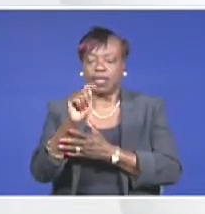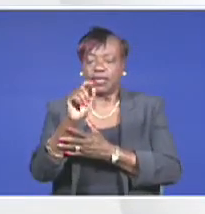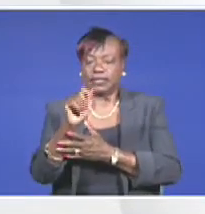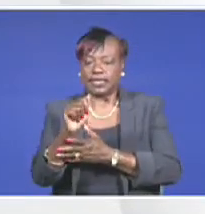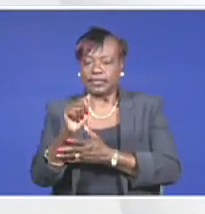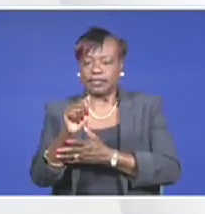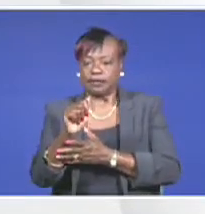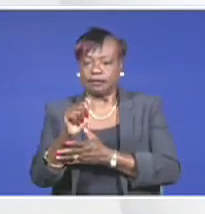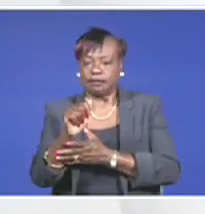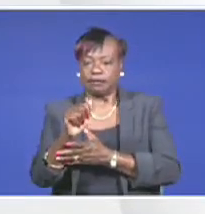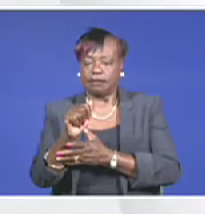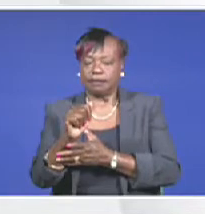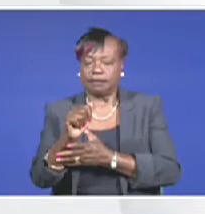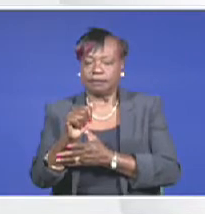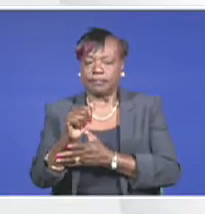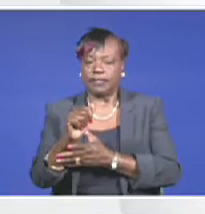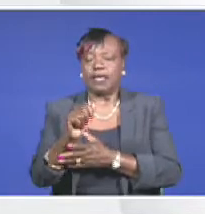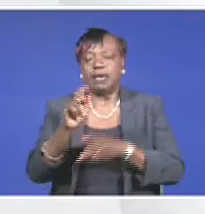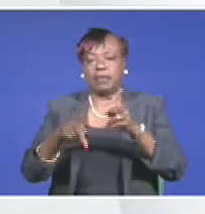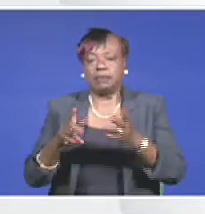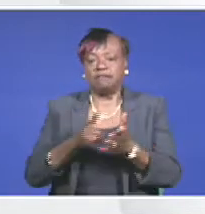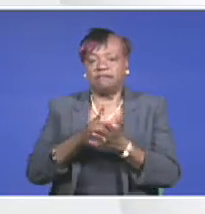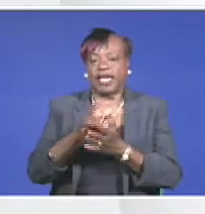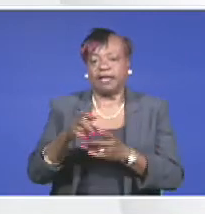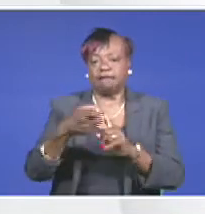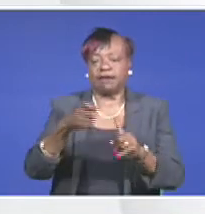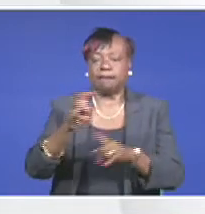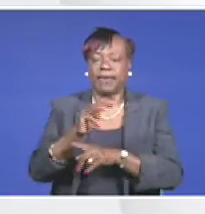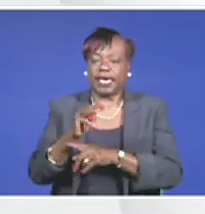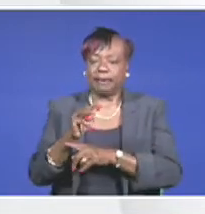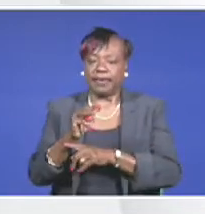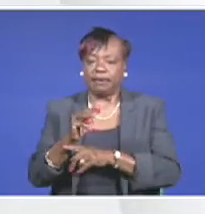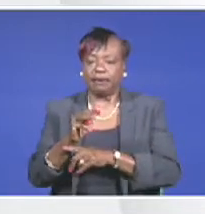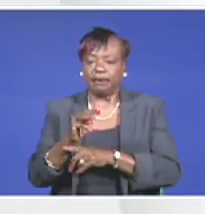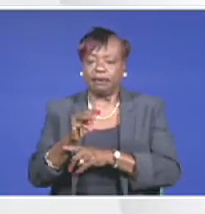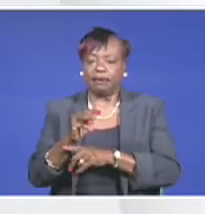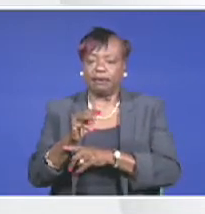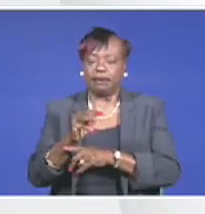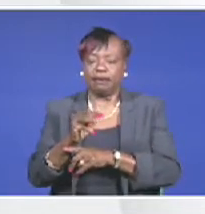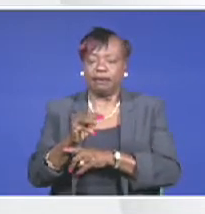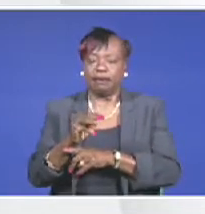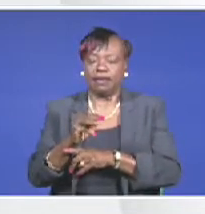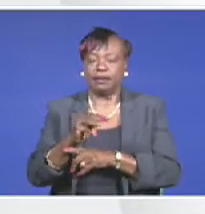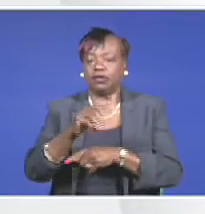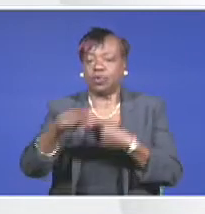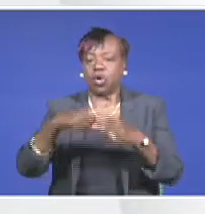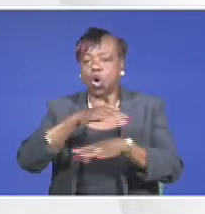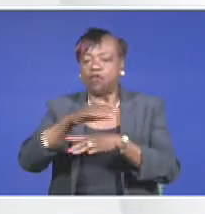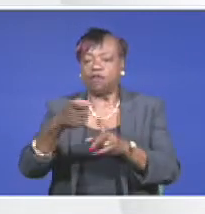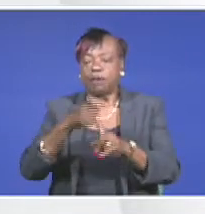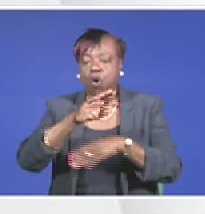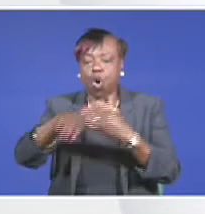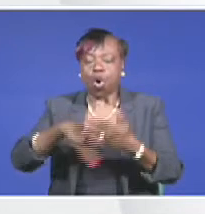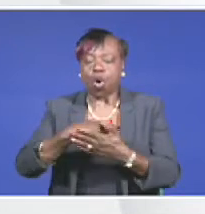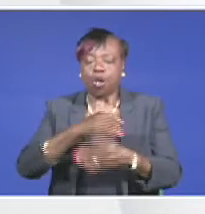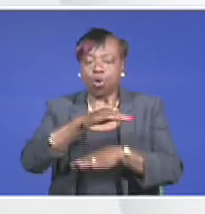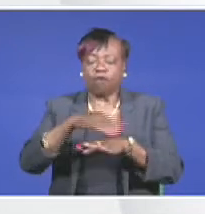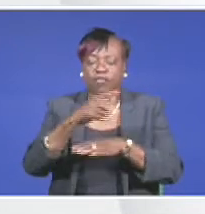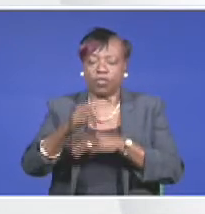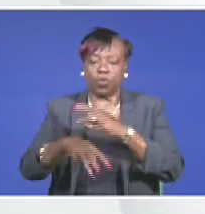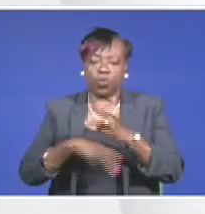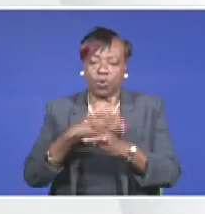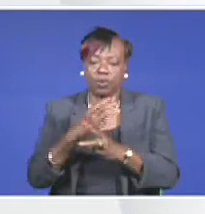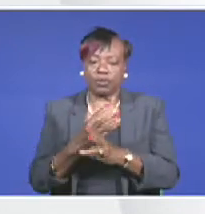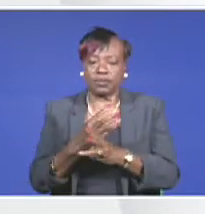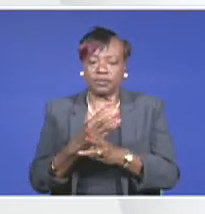in Miami, connecting from all their flights over the world, and also Delta from their hub in Atlanta, connecting